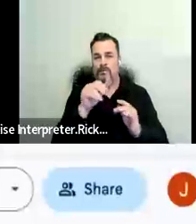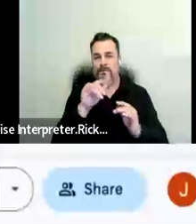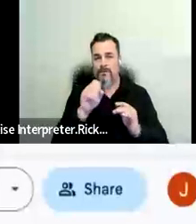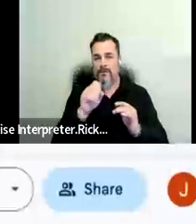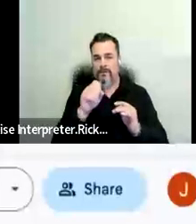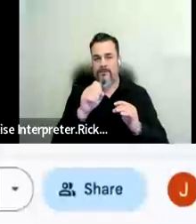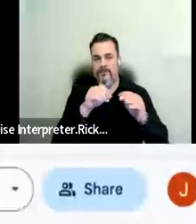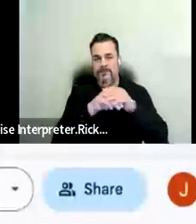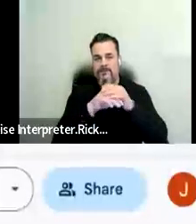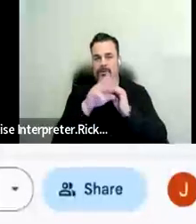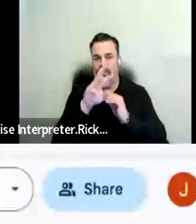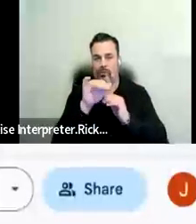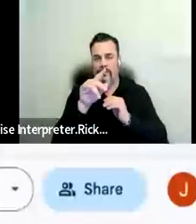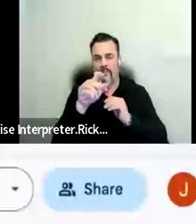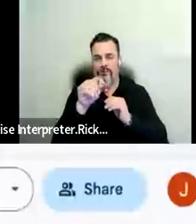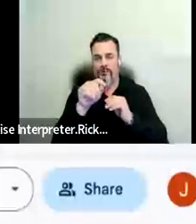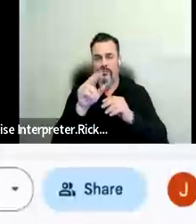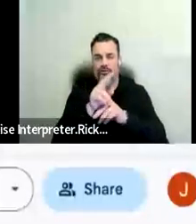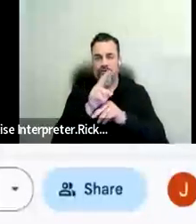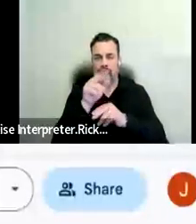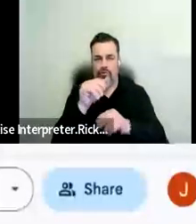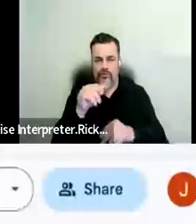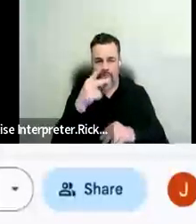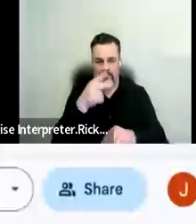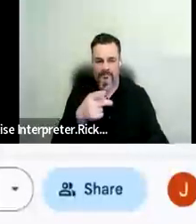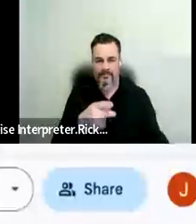widget, user way. Did it switch over for you?